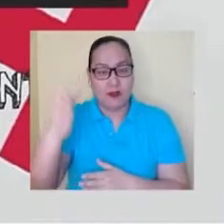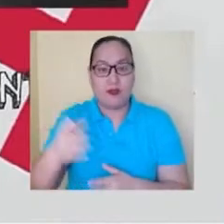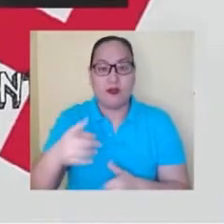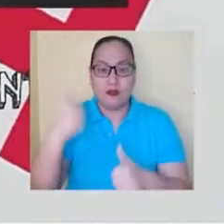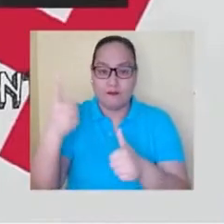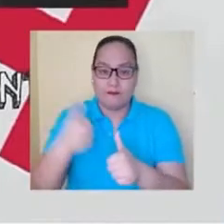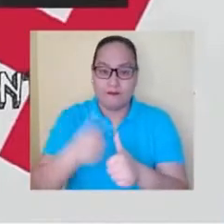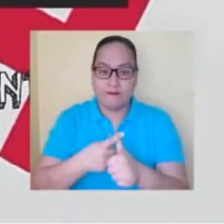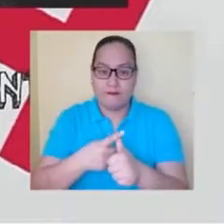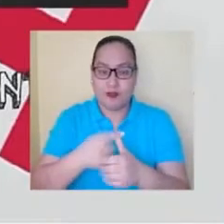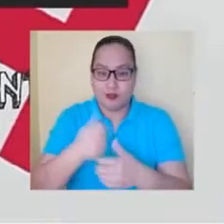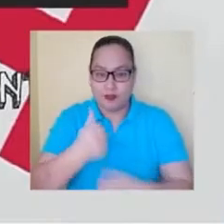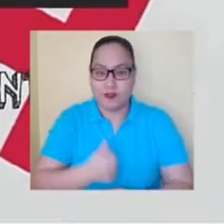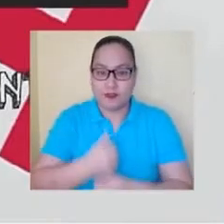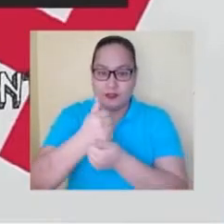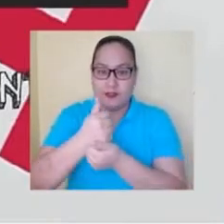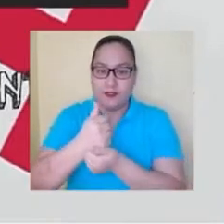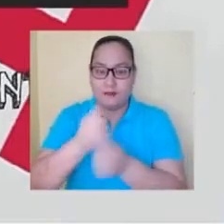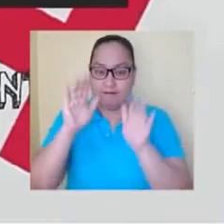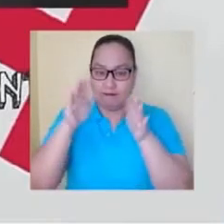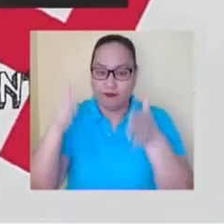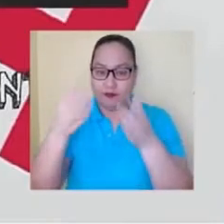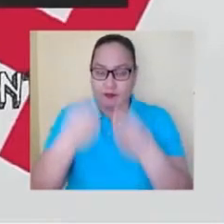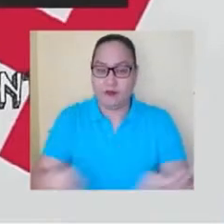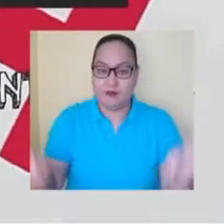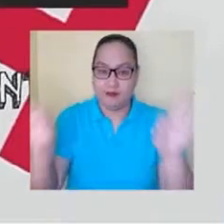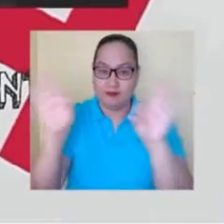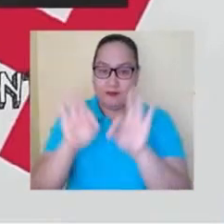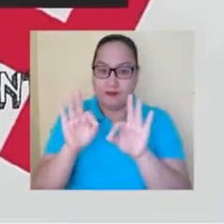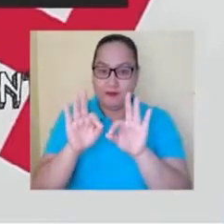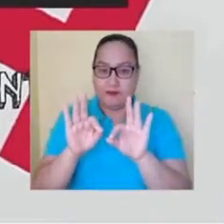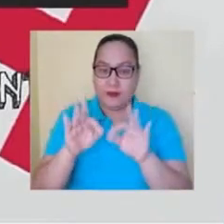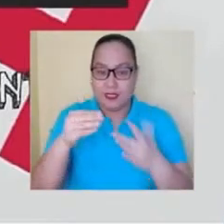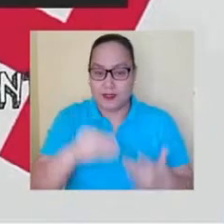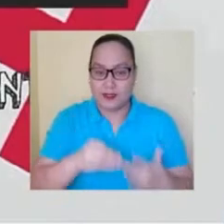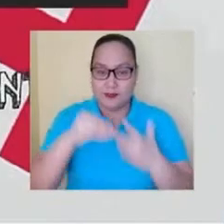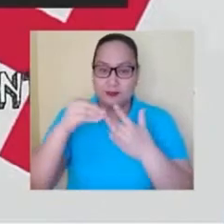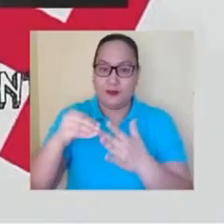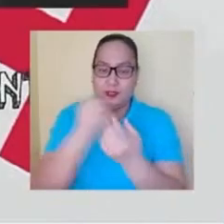aid and to put emphasis to its importance, especially in